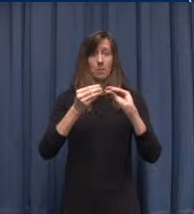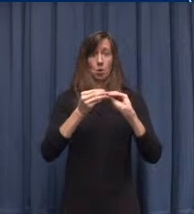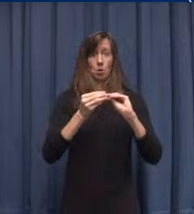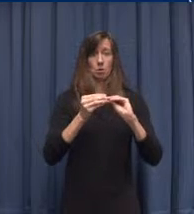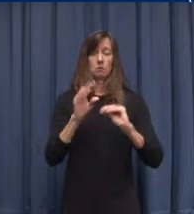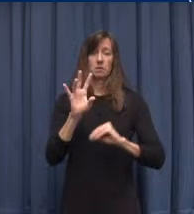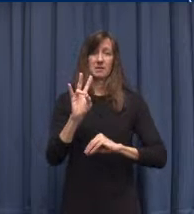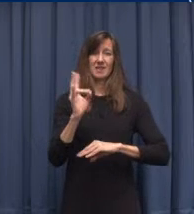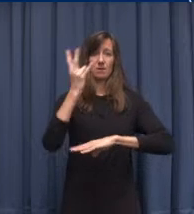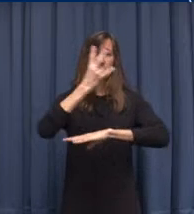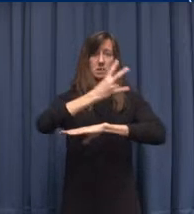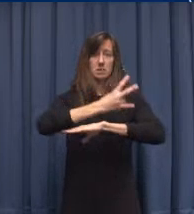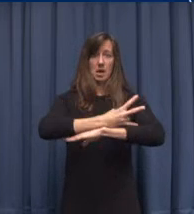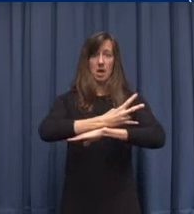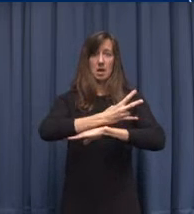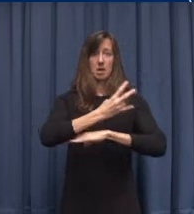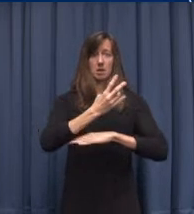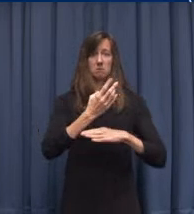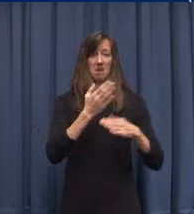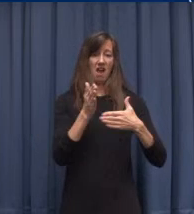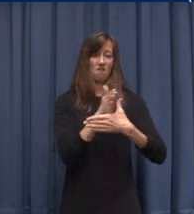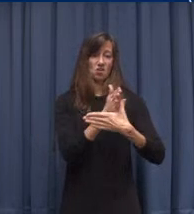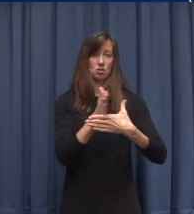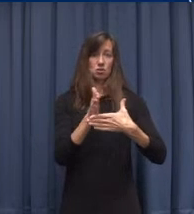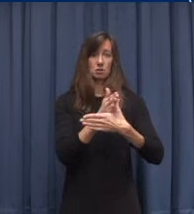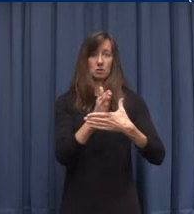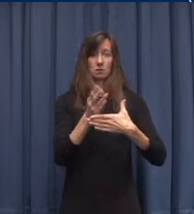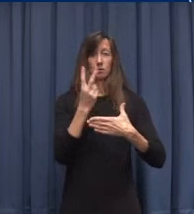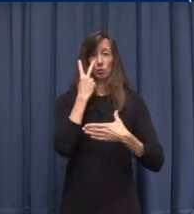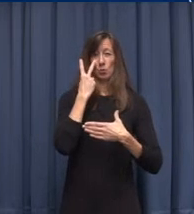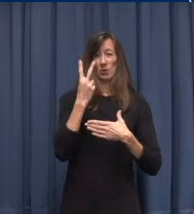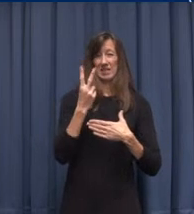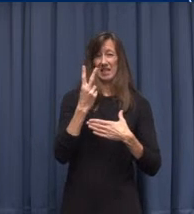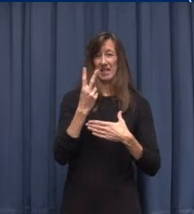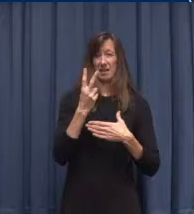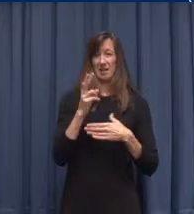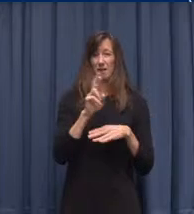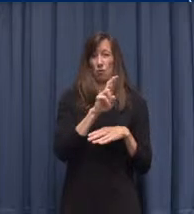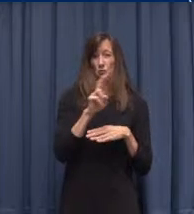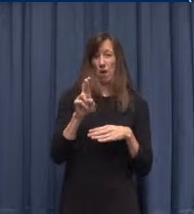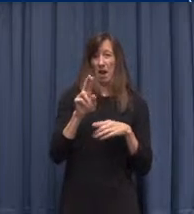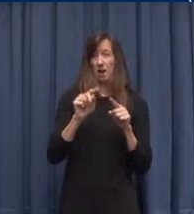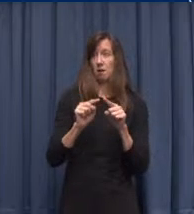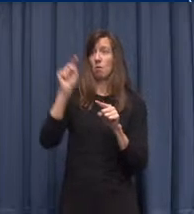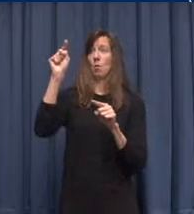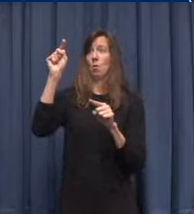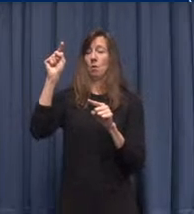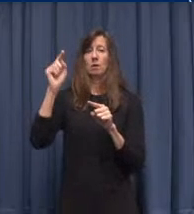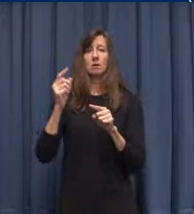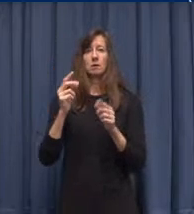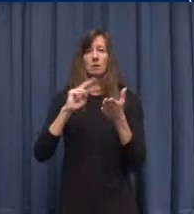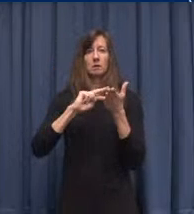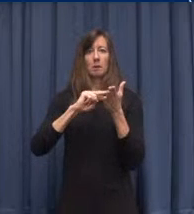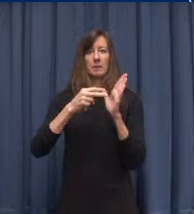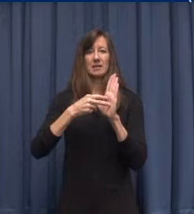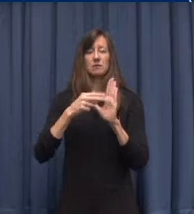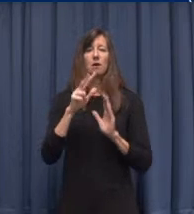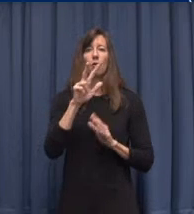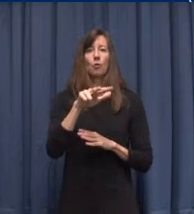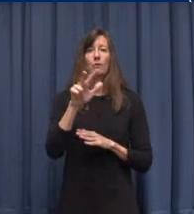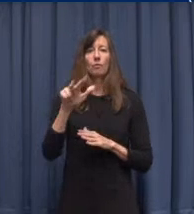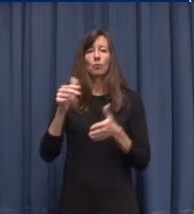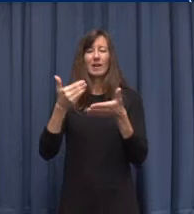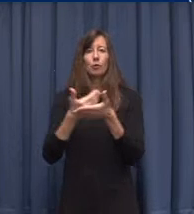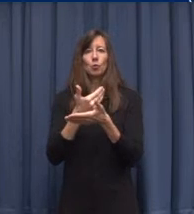is now, you can see that very sharp increase at the far right of the graph. That number is now 33 new cases, meaning that over the